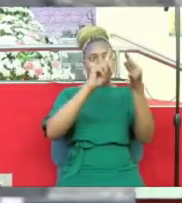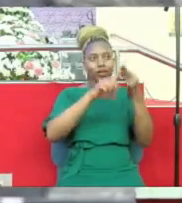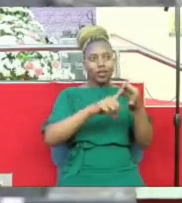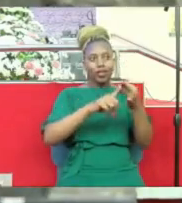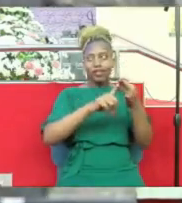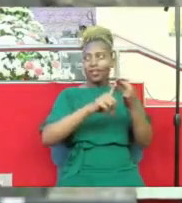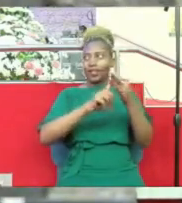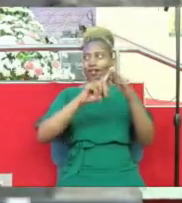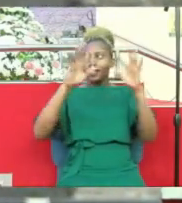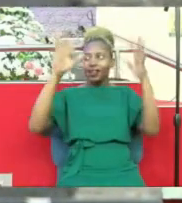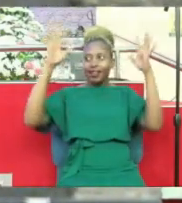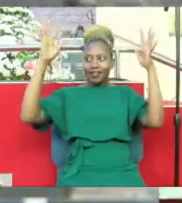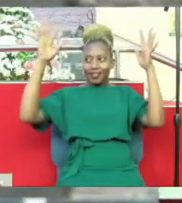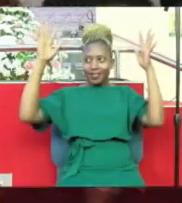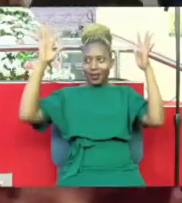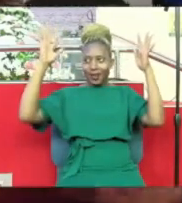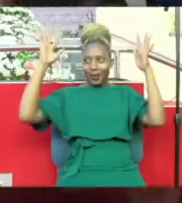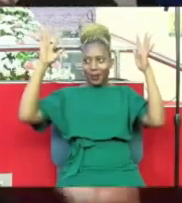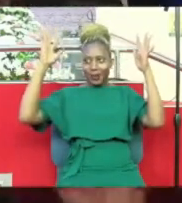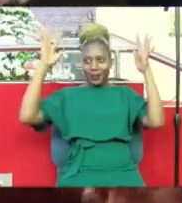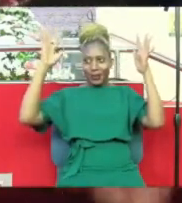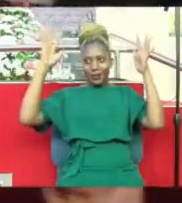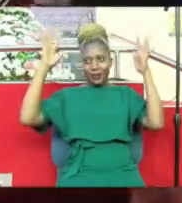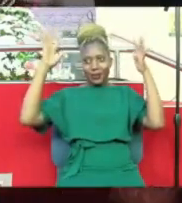1, 2, 3, speak life. Greater is he that's in me.